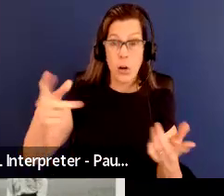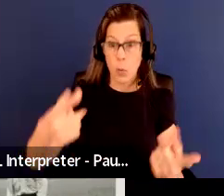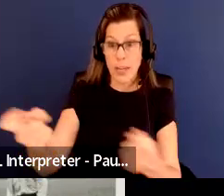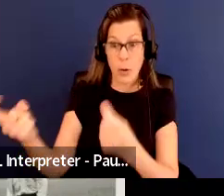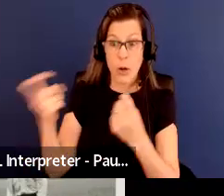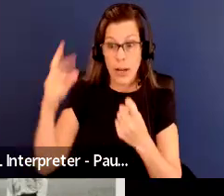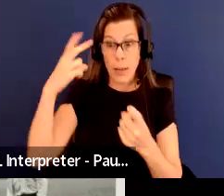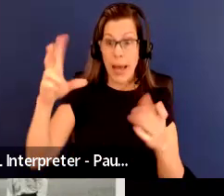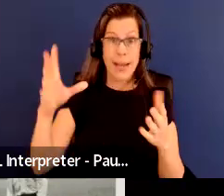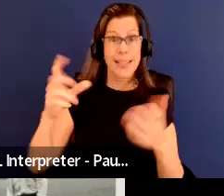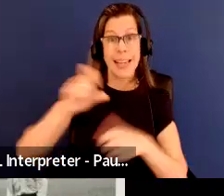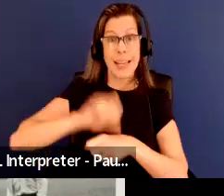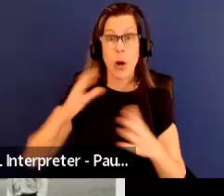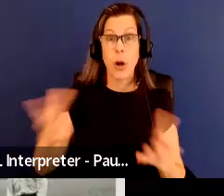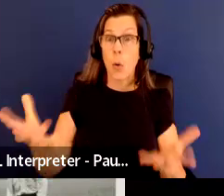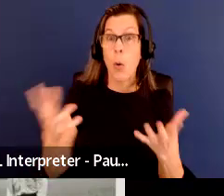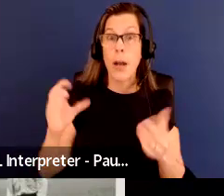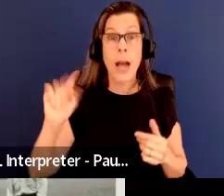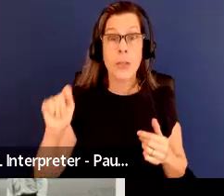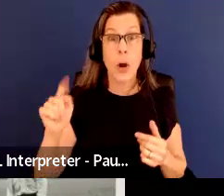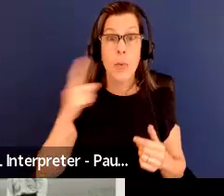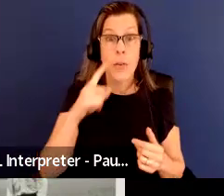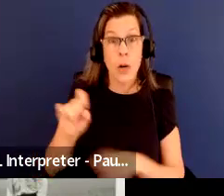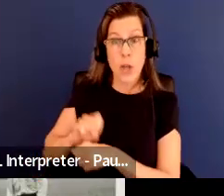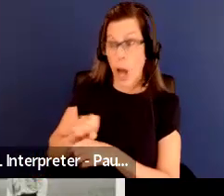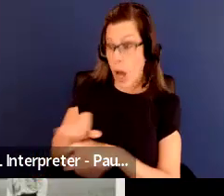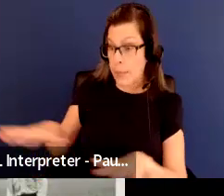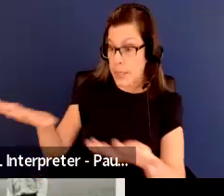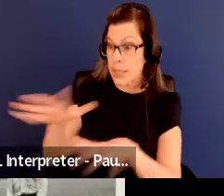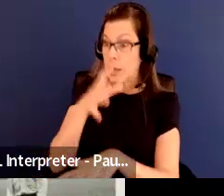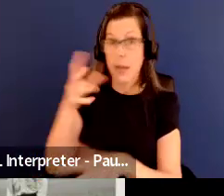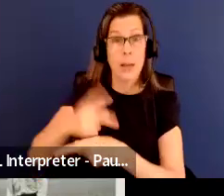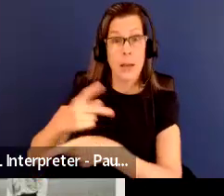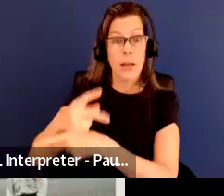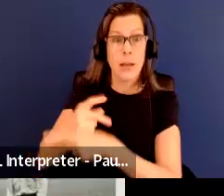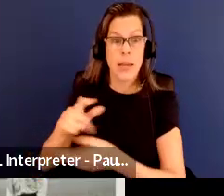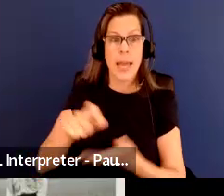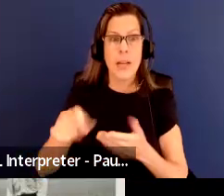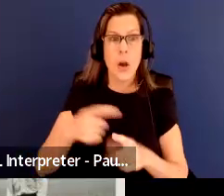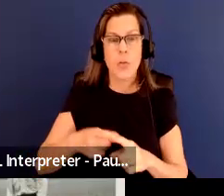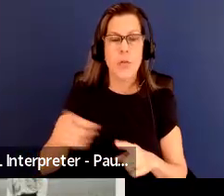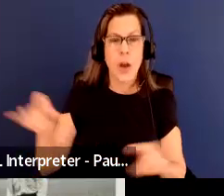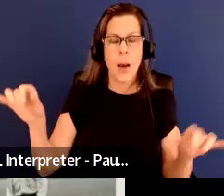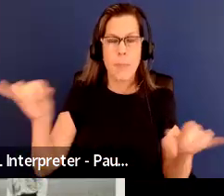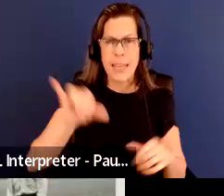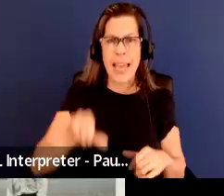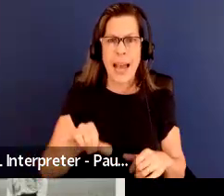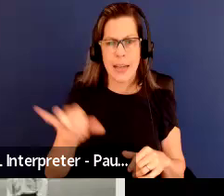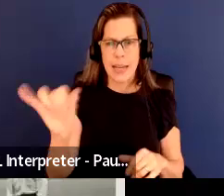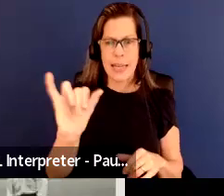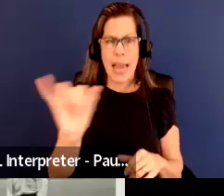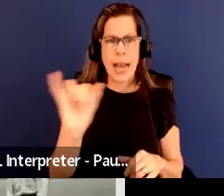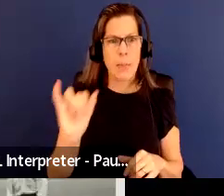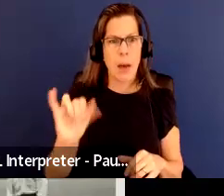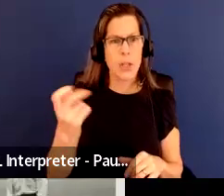Mexican workers wanted in October for jobs. And even a note from the Yakima Chamber of Commerce thanking Mexico's